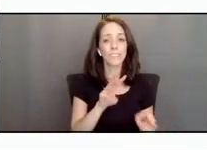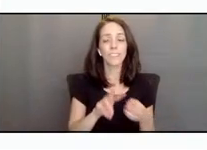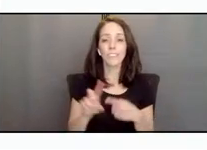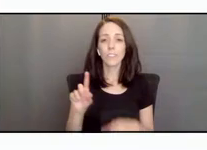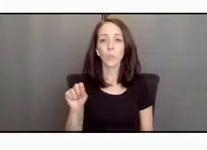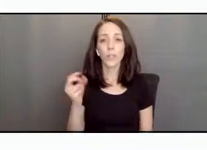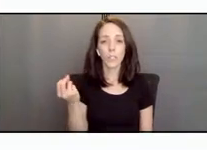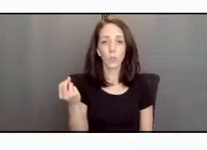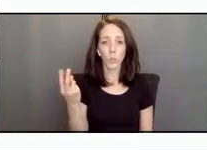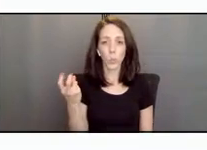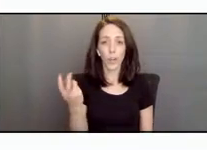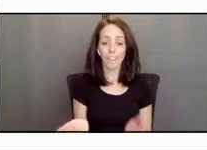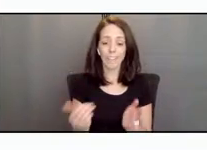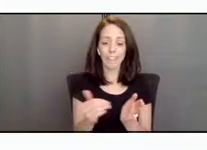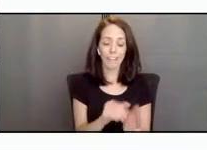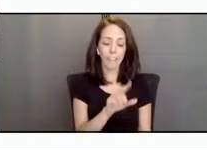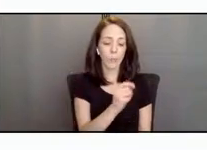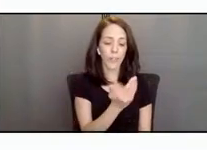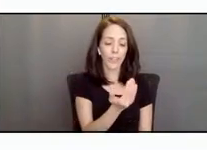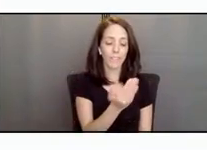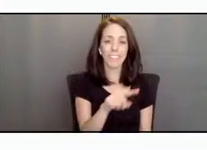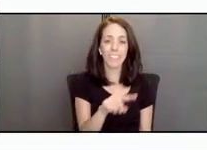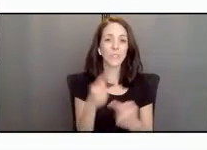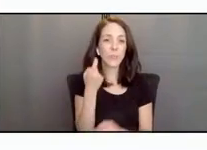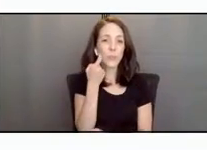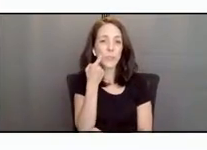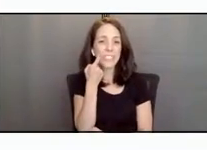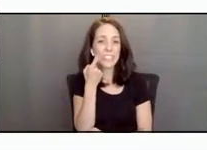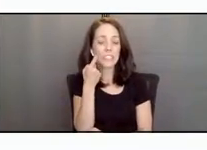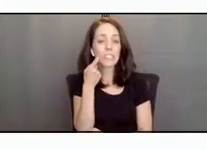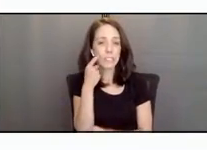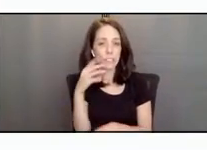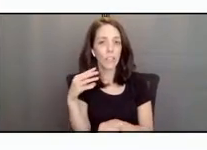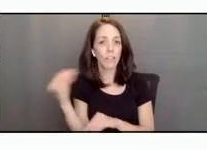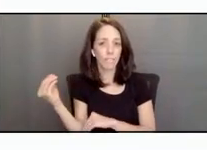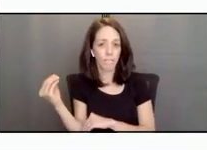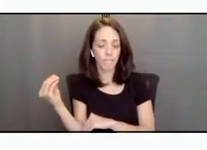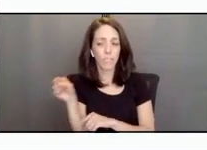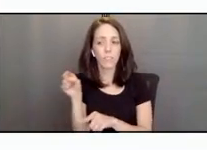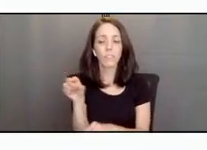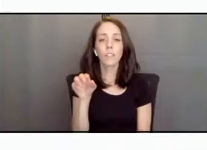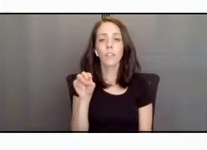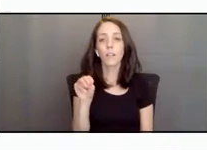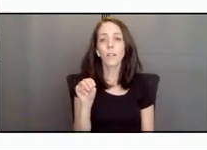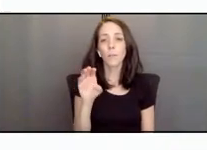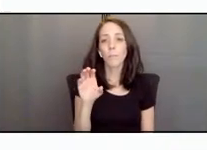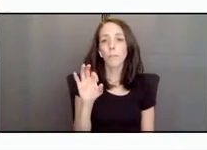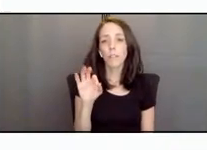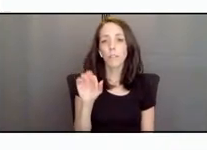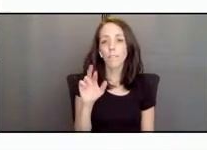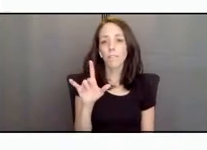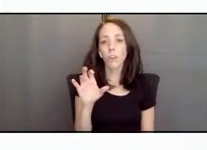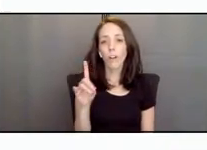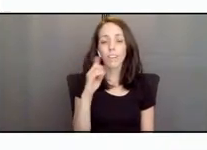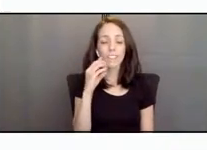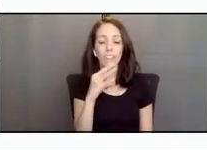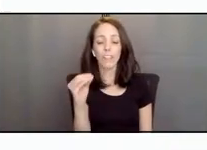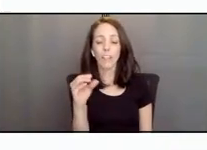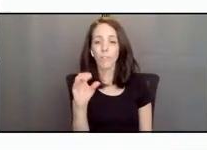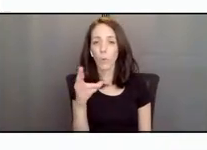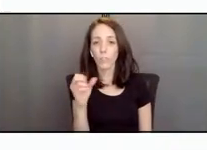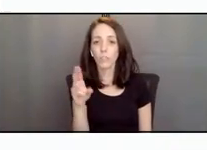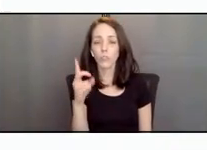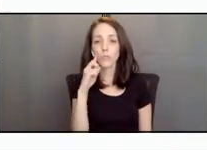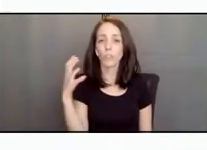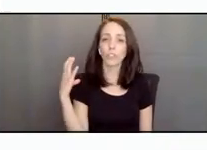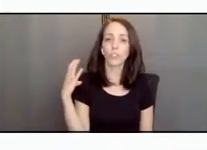again 2015 until very recently. Dr. McFarland just left OHSU to become the Chair of Clinical Services at